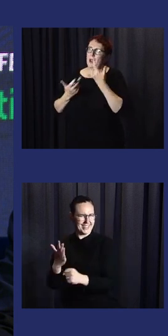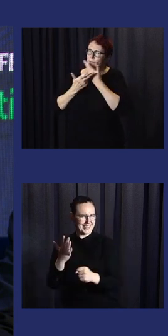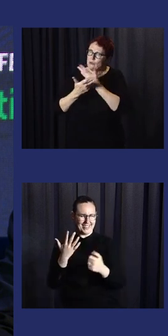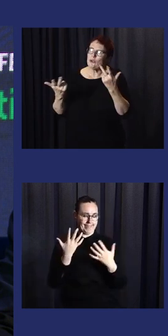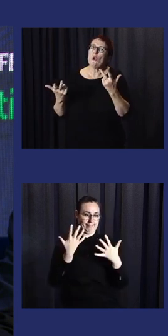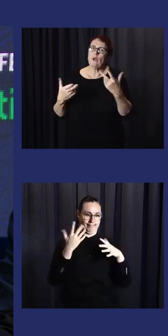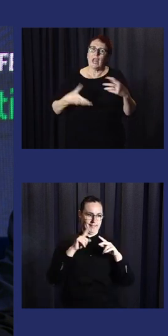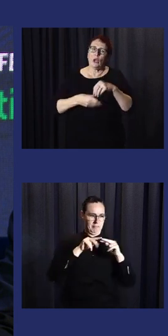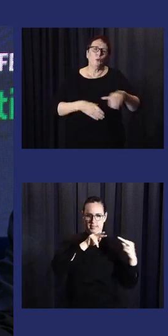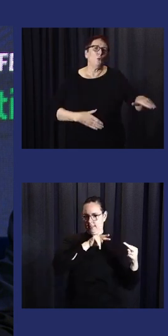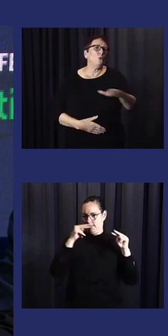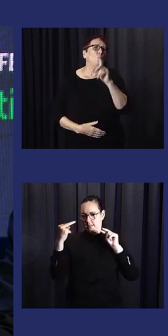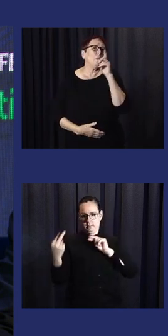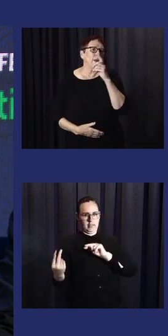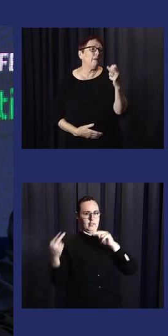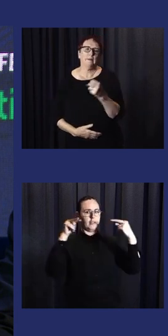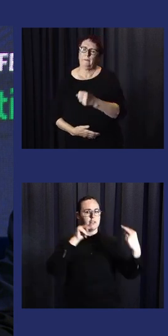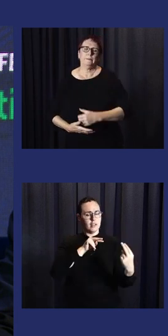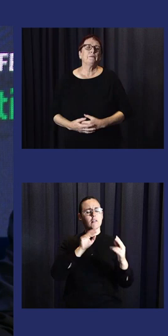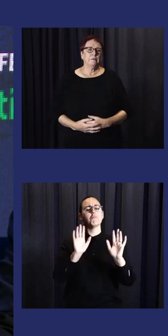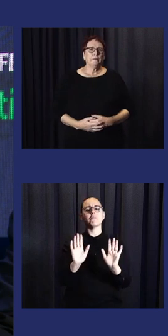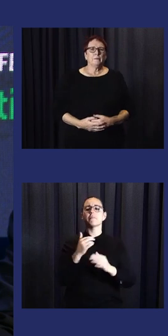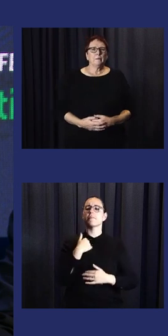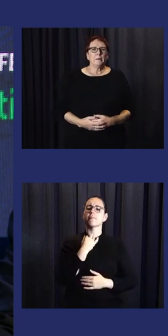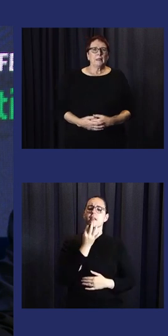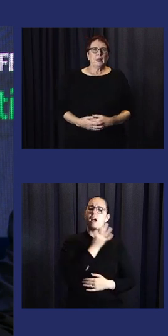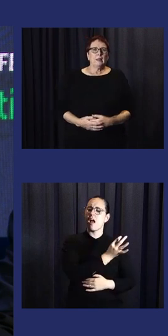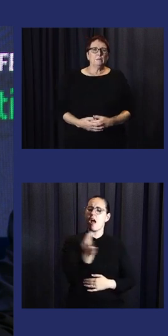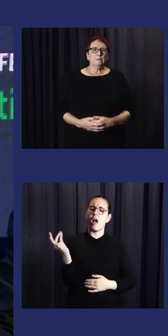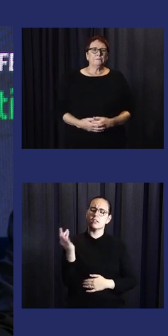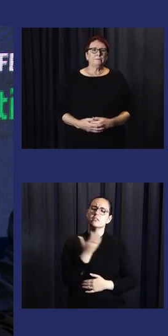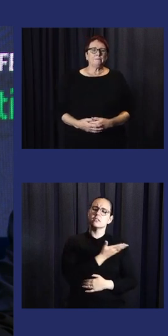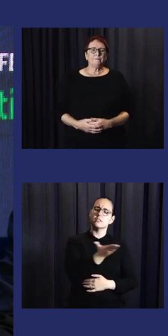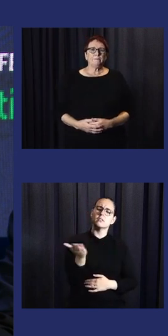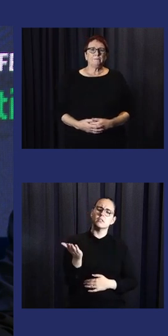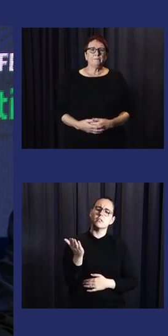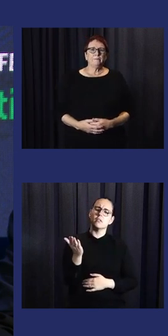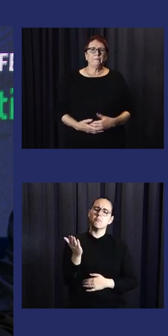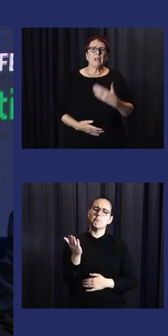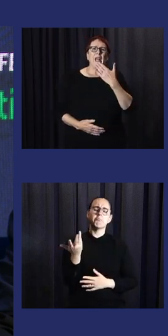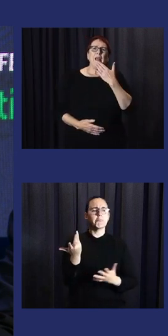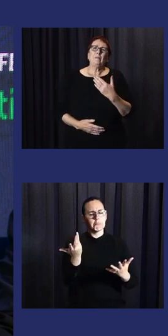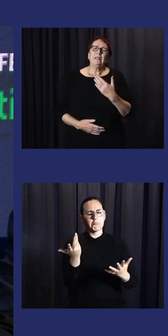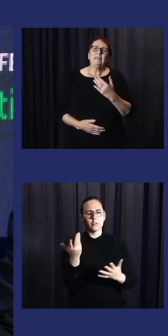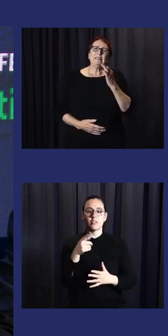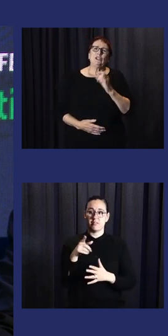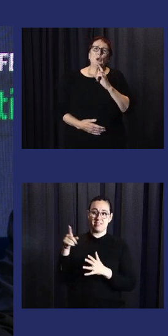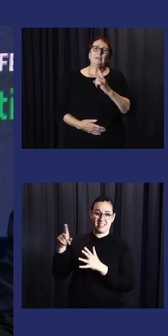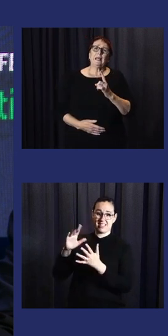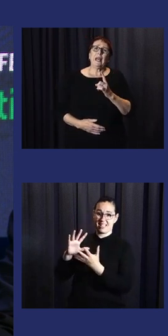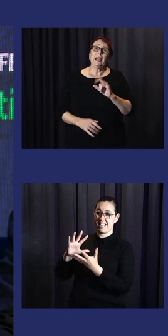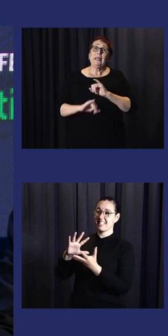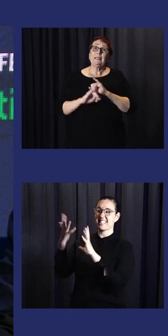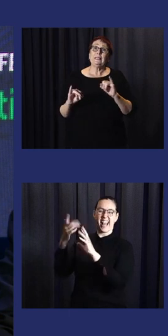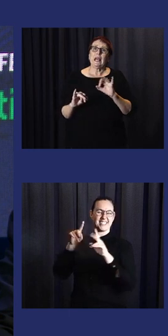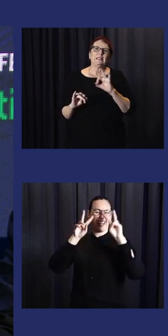say, I really would ask people to maybe think about stopping saying disasters don't discriminate, because actually it's not